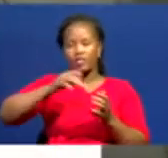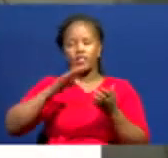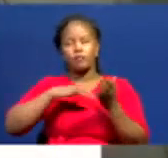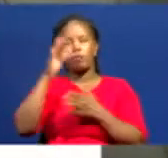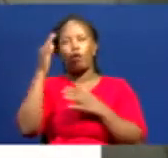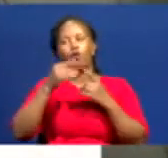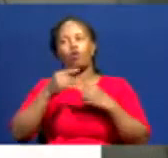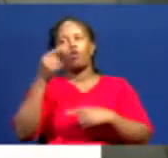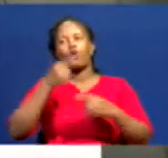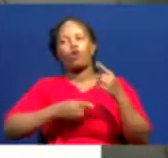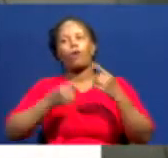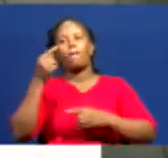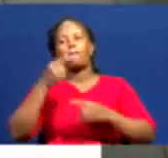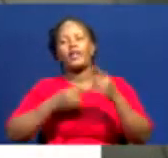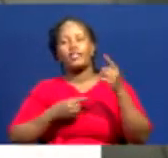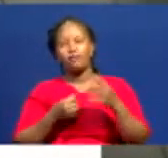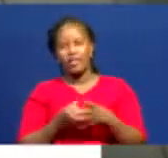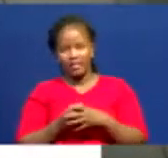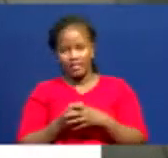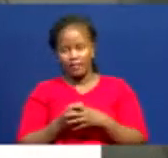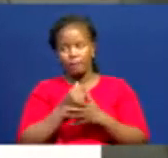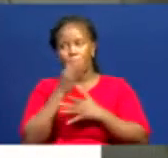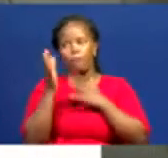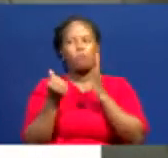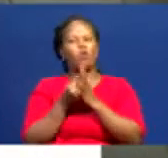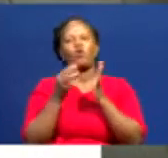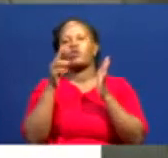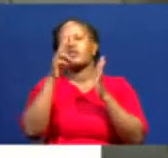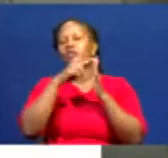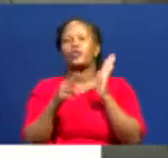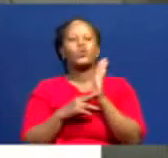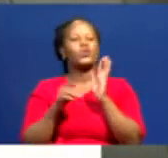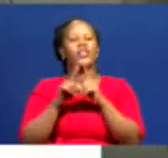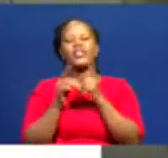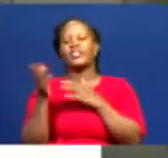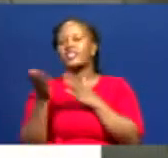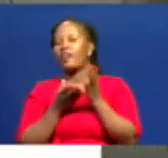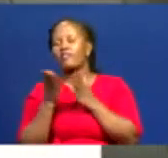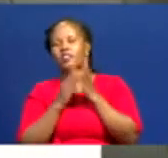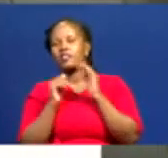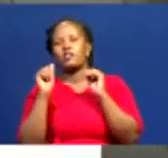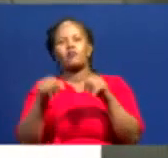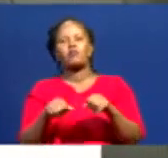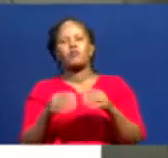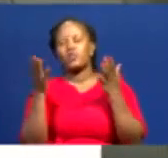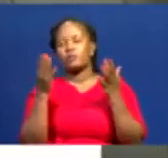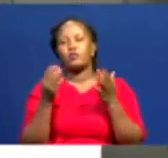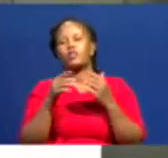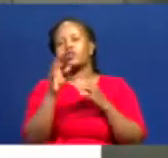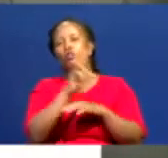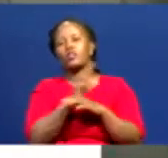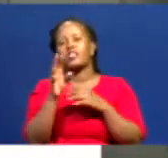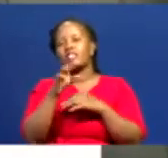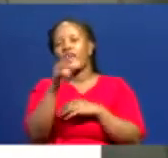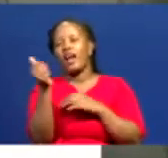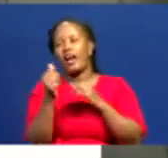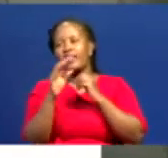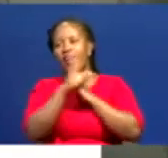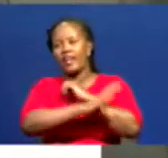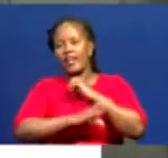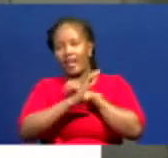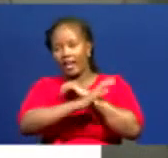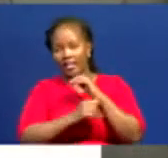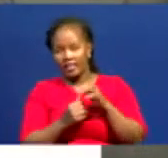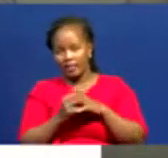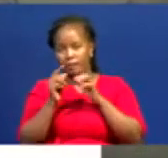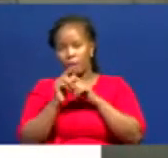competitiveness. Goods and services can be accepted in other countries at the same level as big organizations. How do we remove that? And that is done through